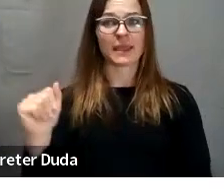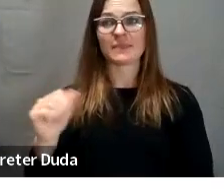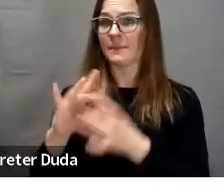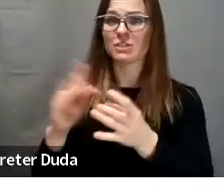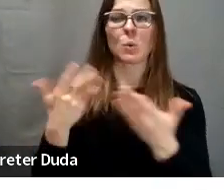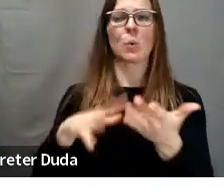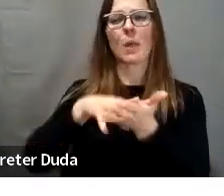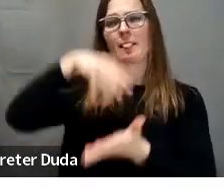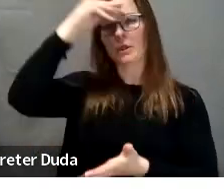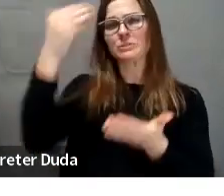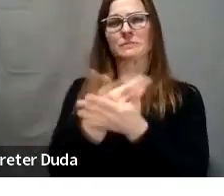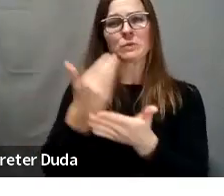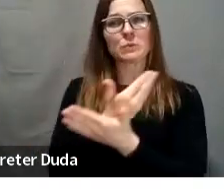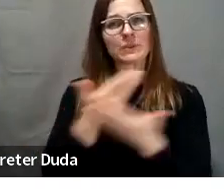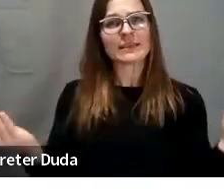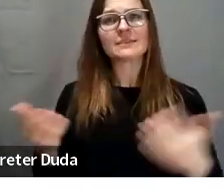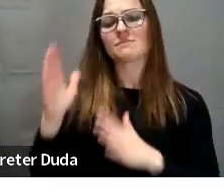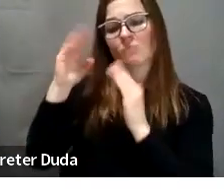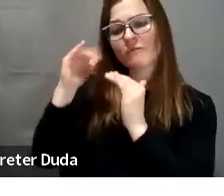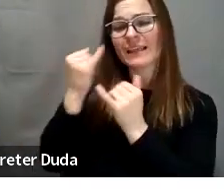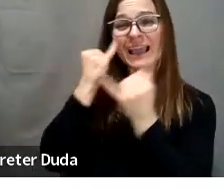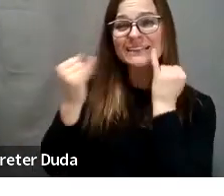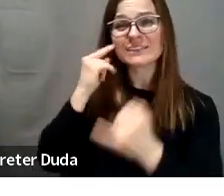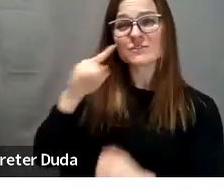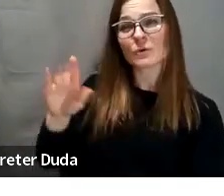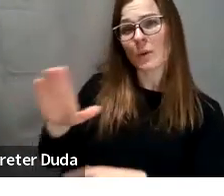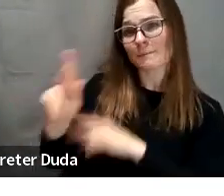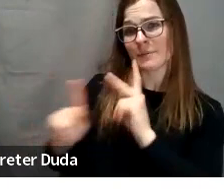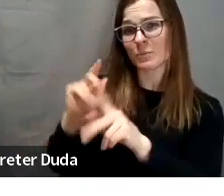things. I hope you got some ideas for the folks you work with, Samantha.